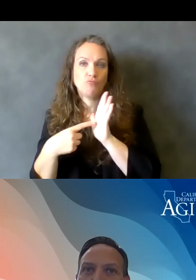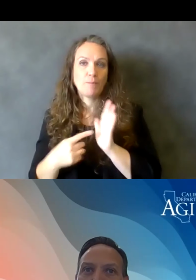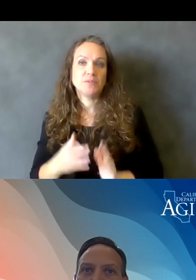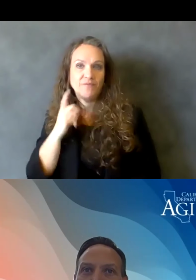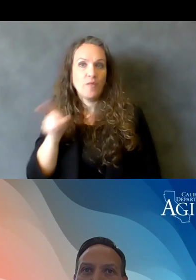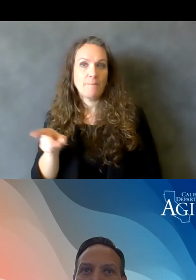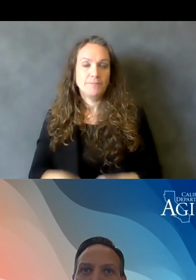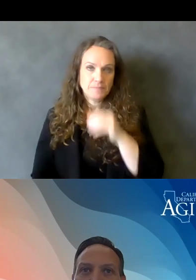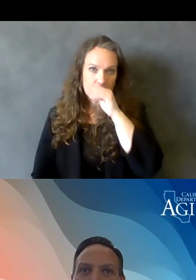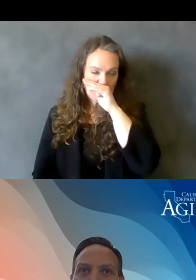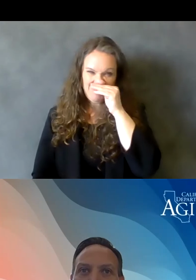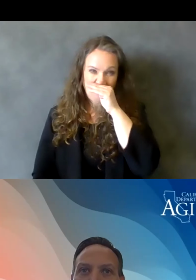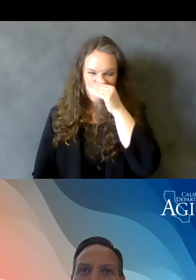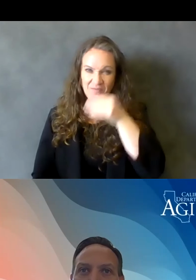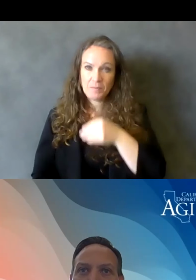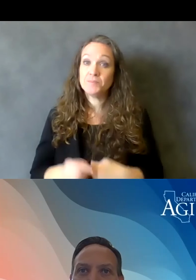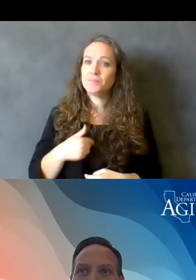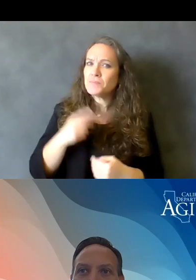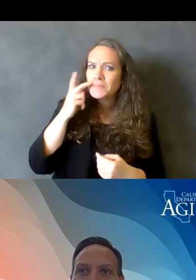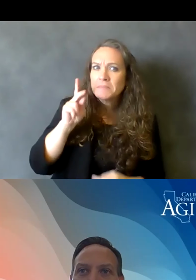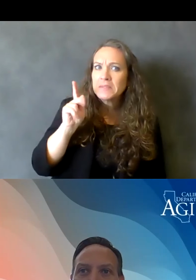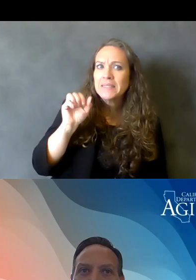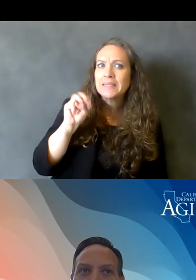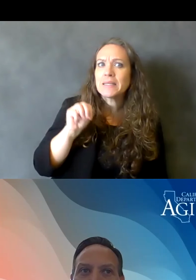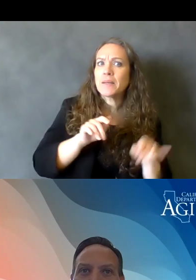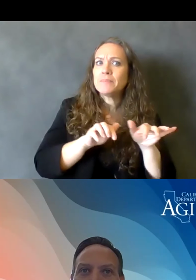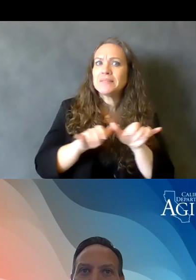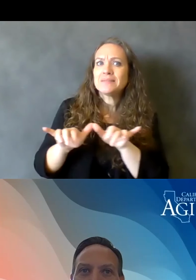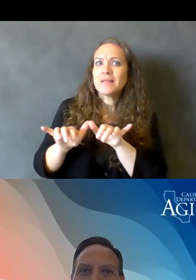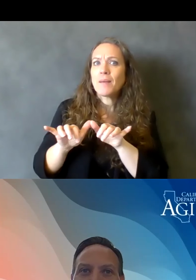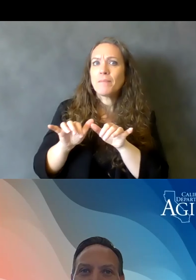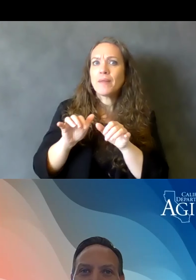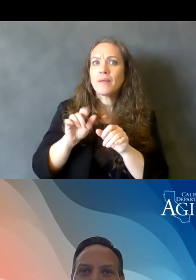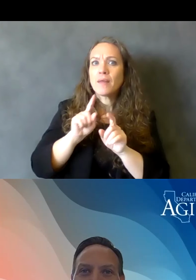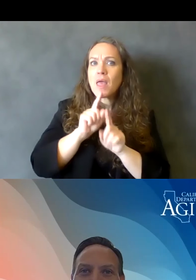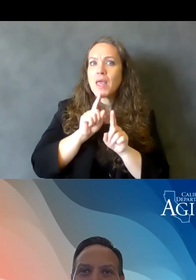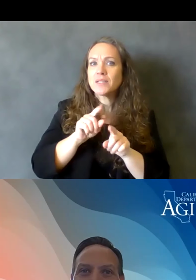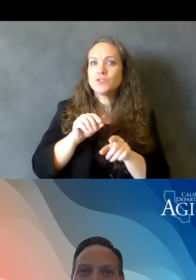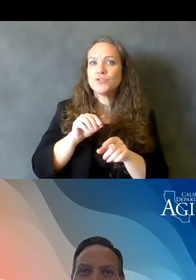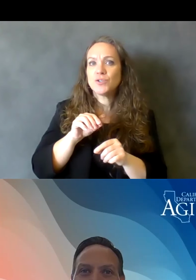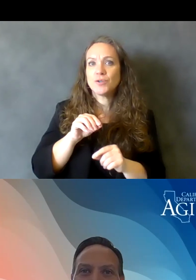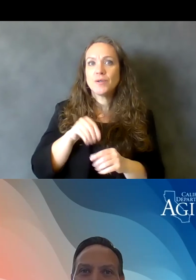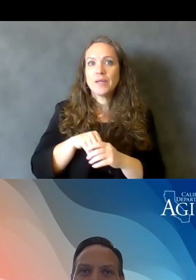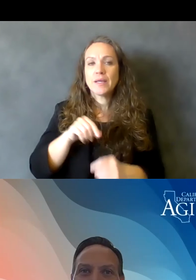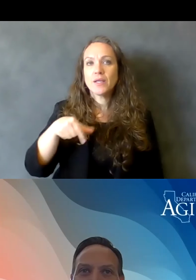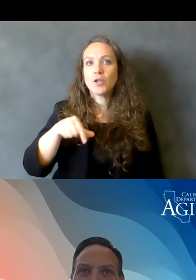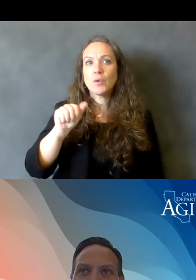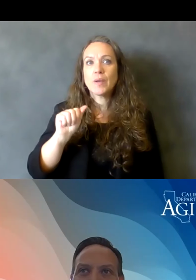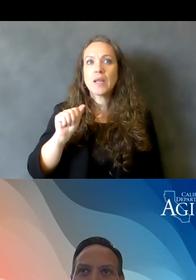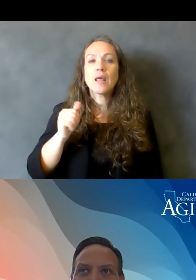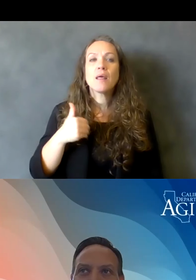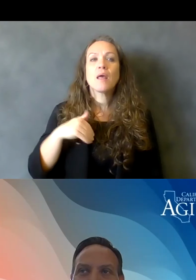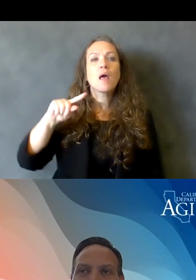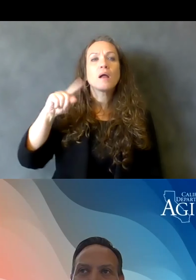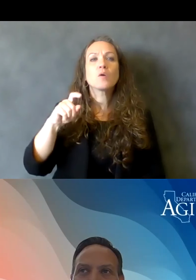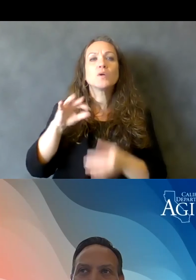Thanks, Mark. And I see that Kim might be typing the answer to this one actively into the Q&A, but there was a question about federal